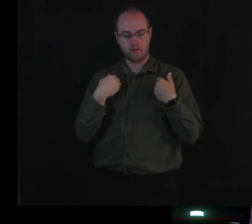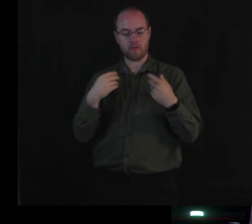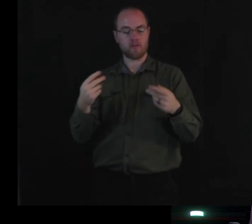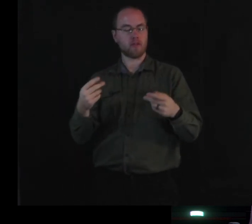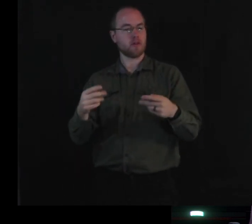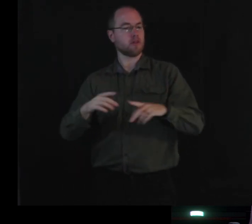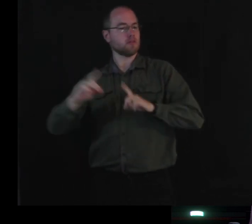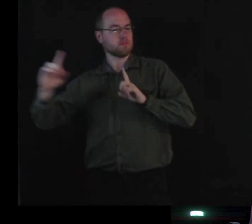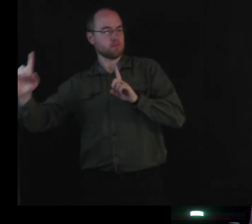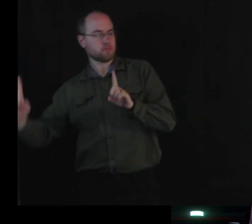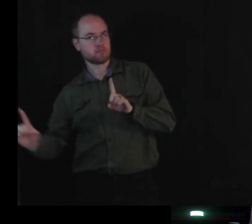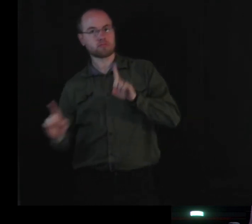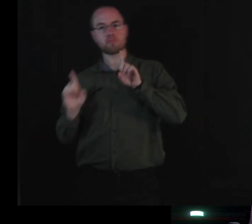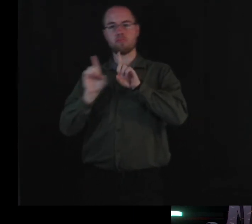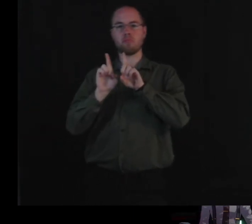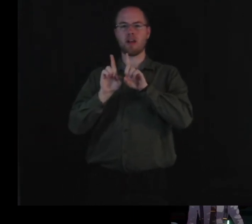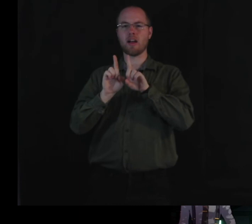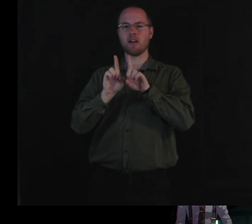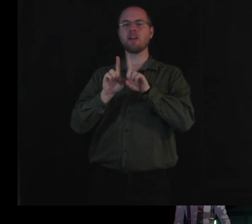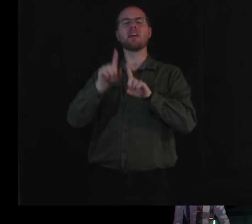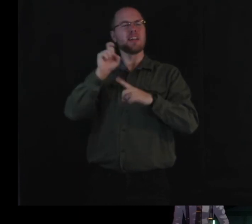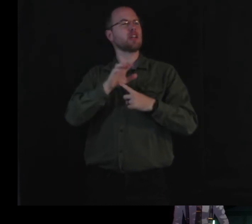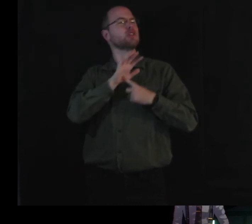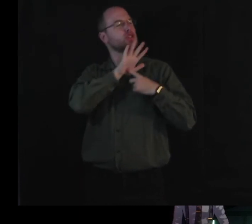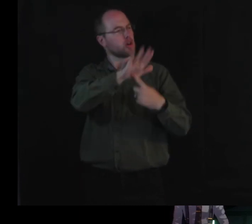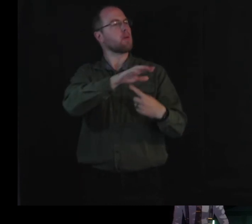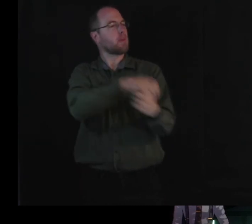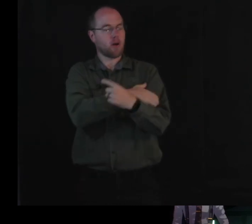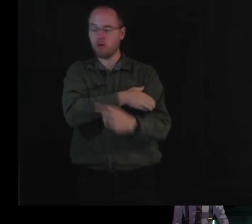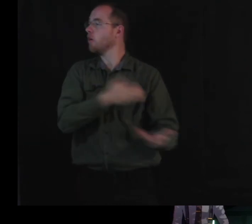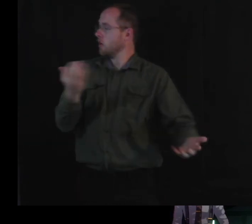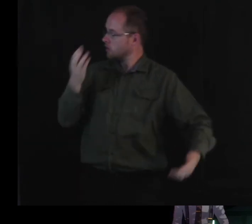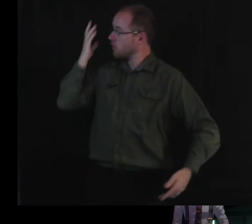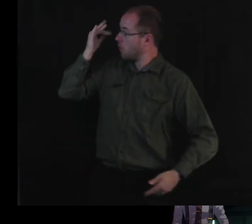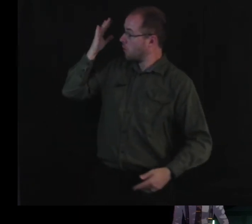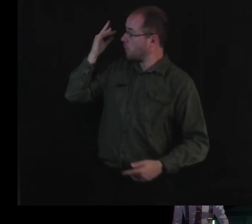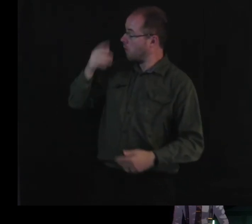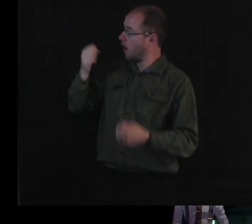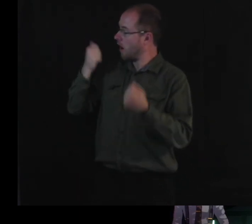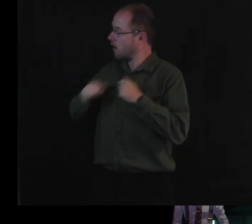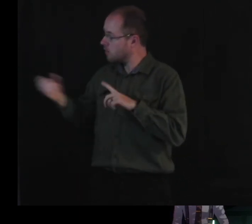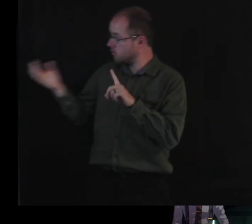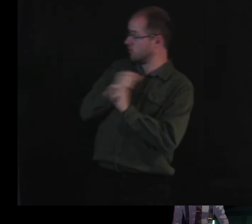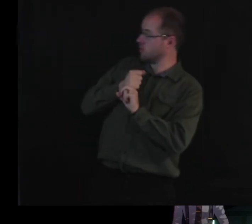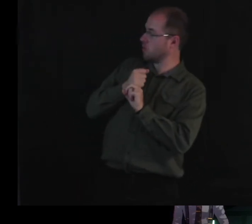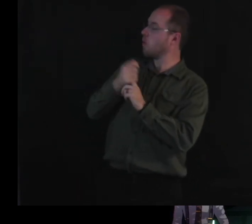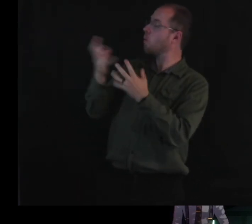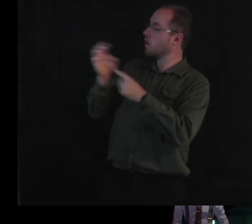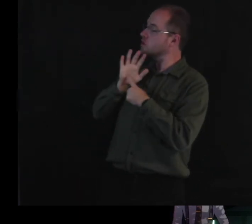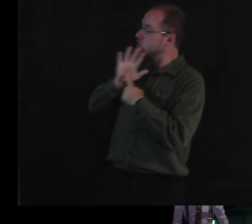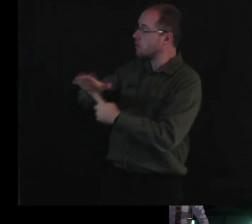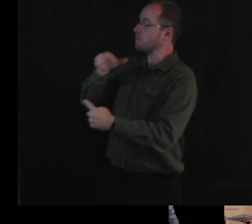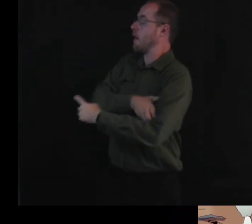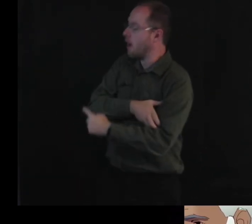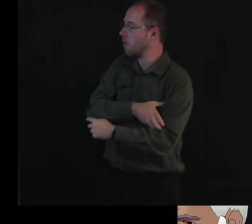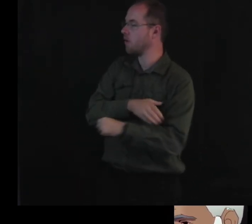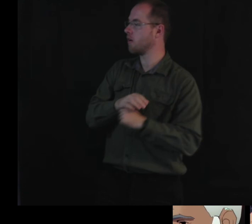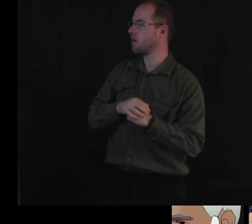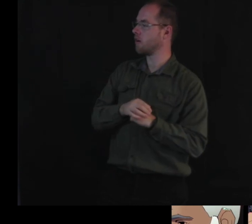needs to demonstrate power. Is that why you plugged us en route? An attempt to demonstrate power?